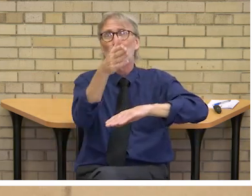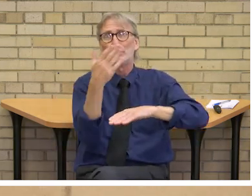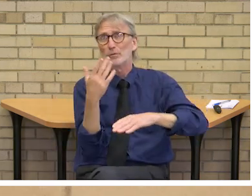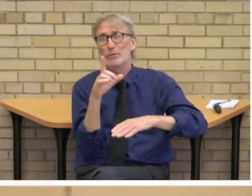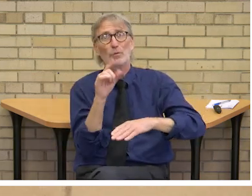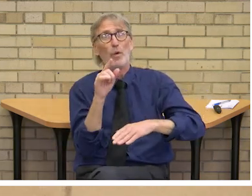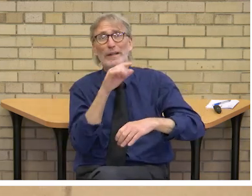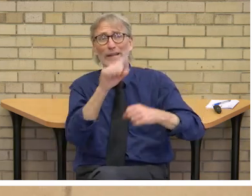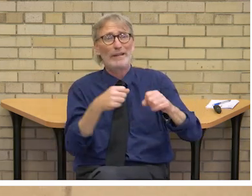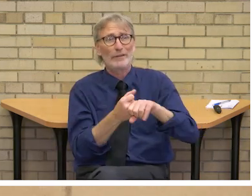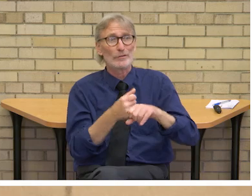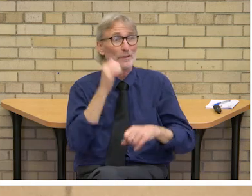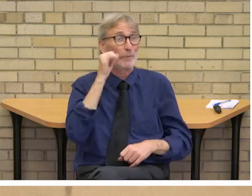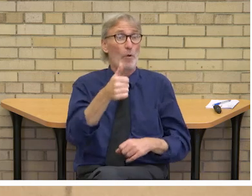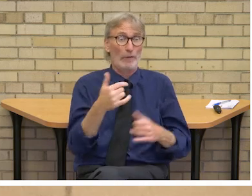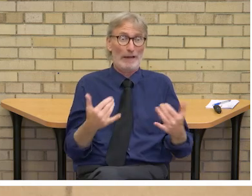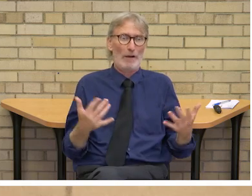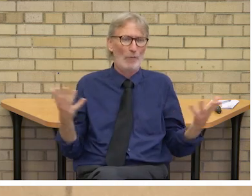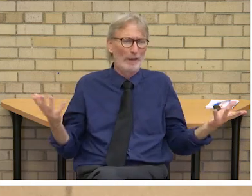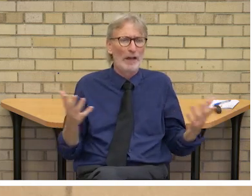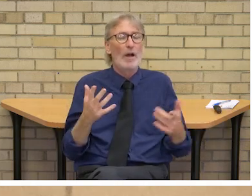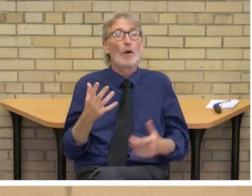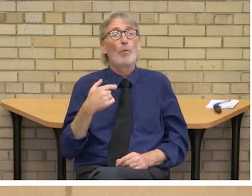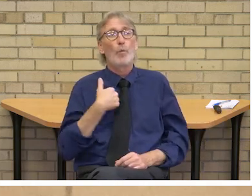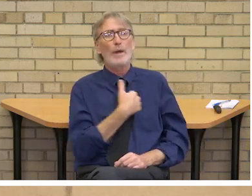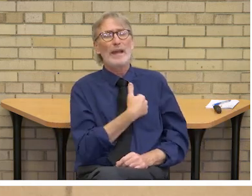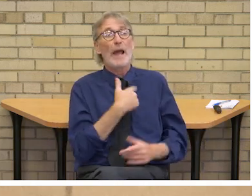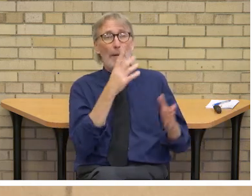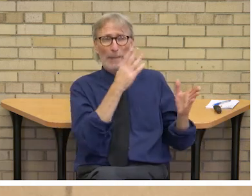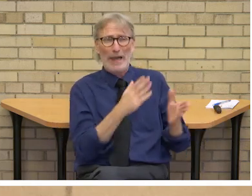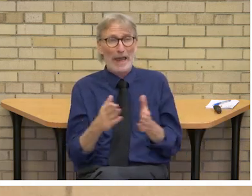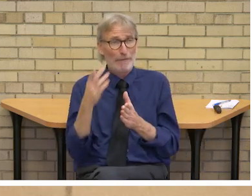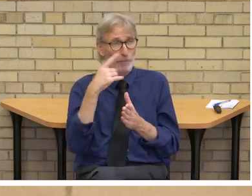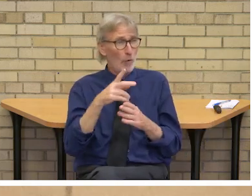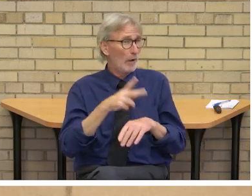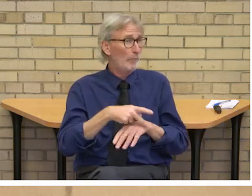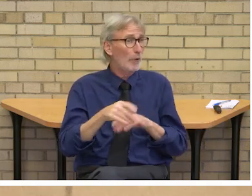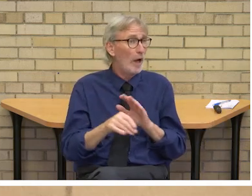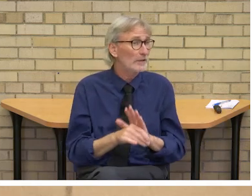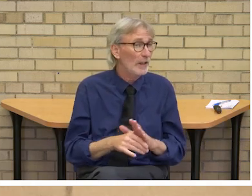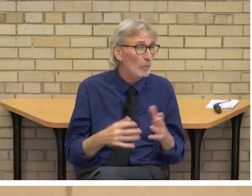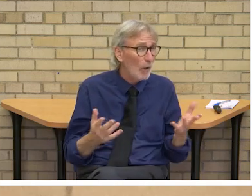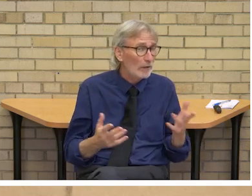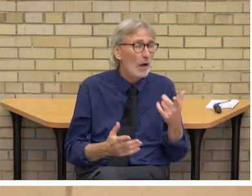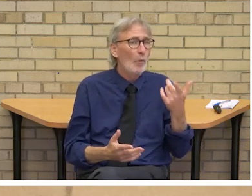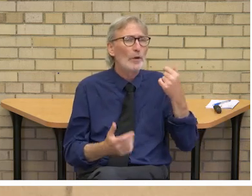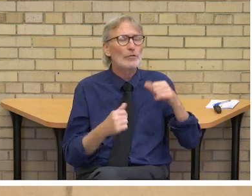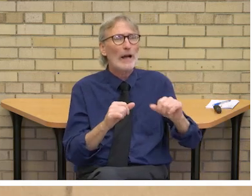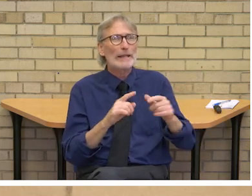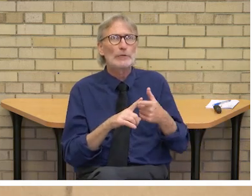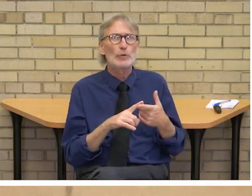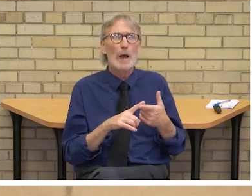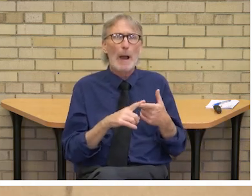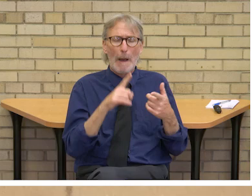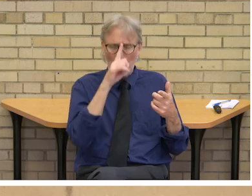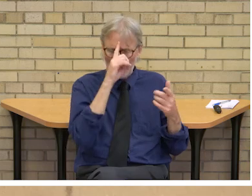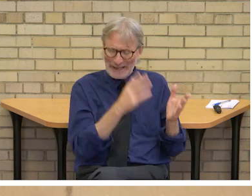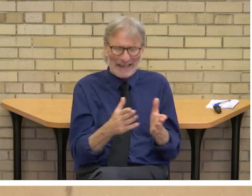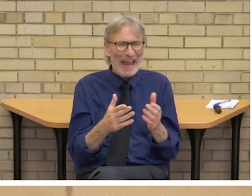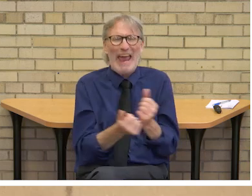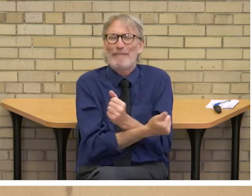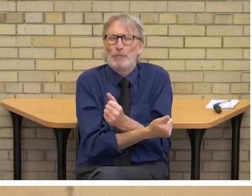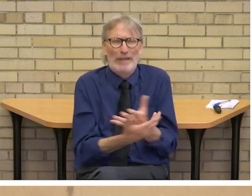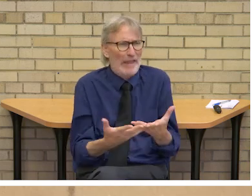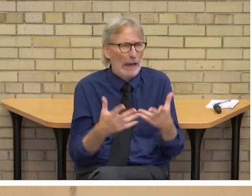now. And so when we are planning for these bridge projects, we're trying to plan for every